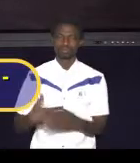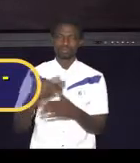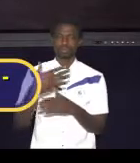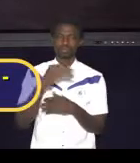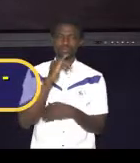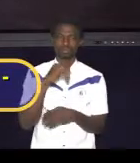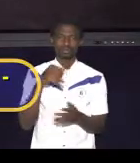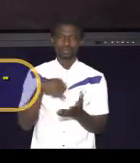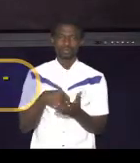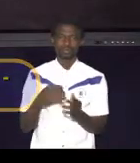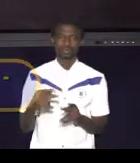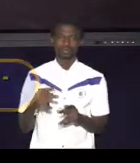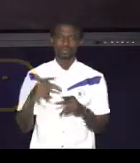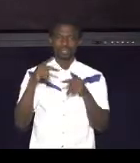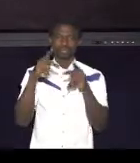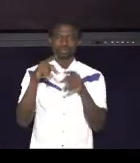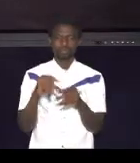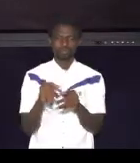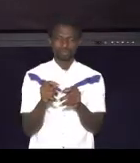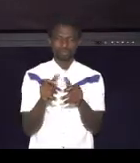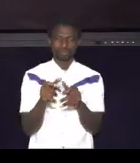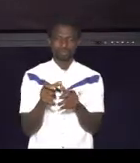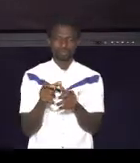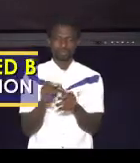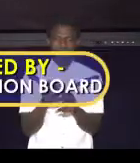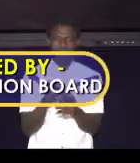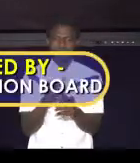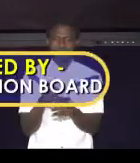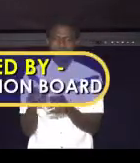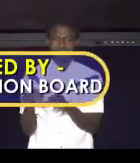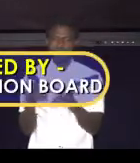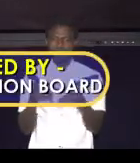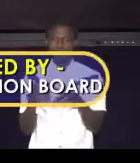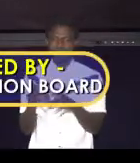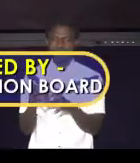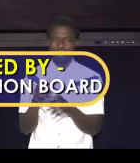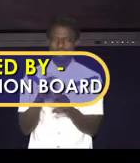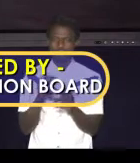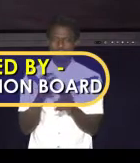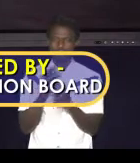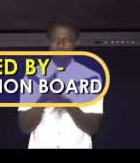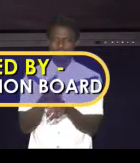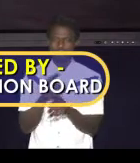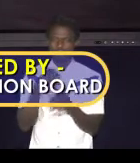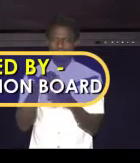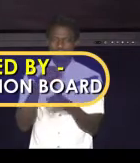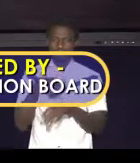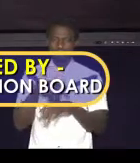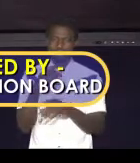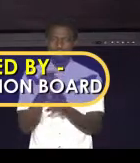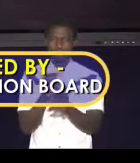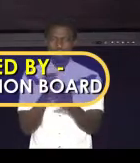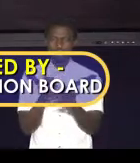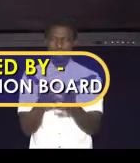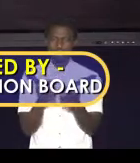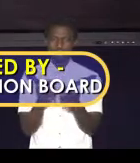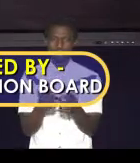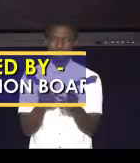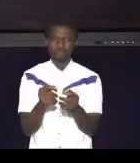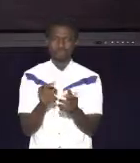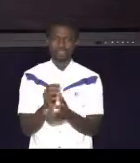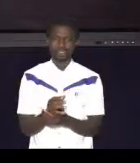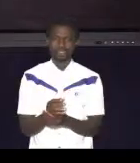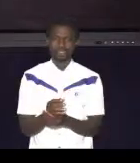Next is it promotes quick reaction in times of emergency. It promotes quick reaction in times of